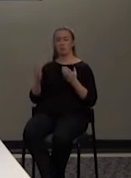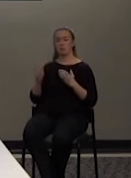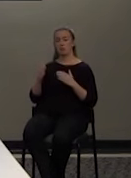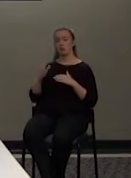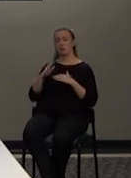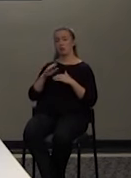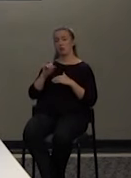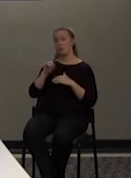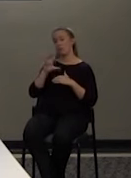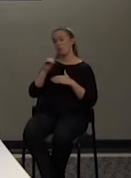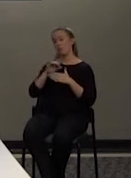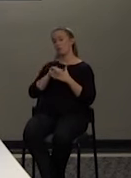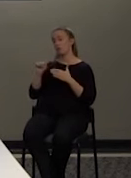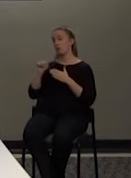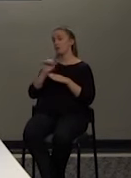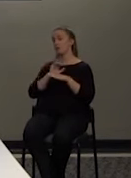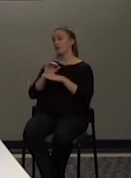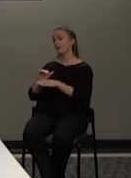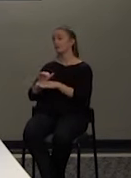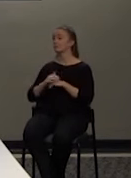of $150 a night.